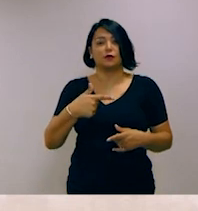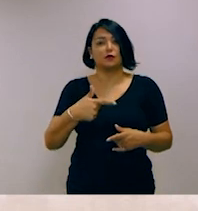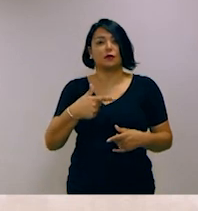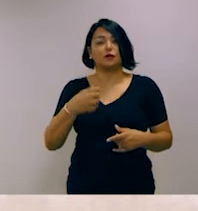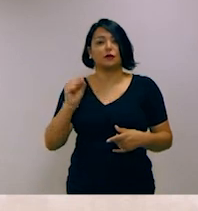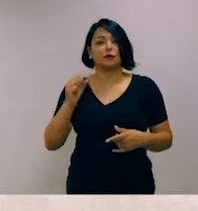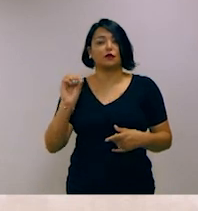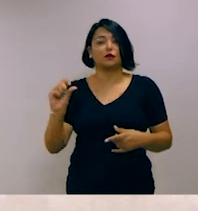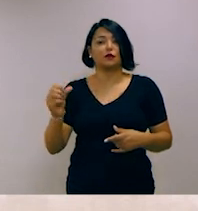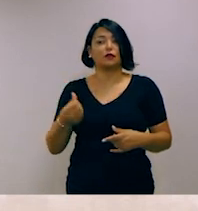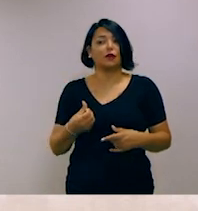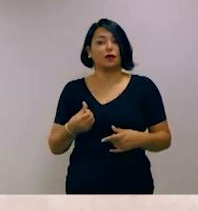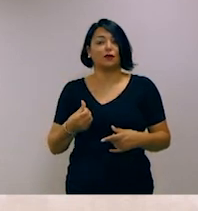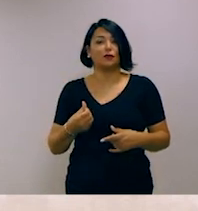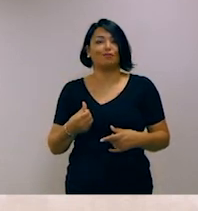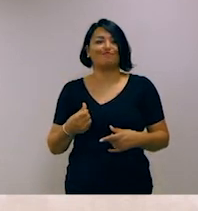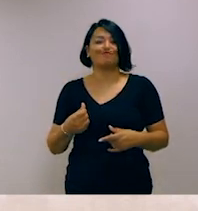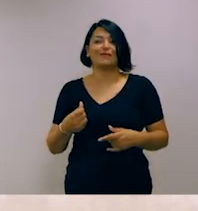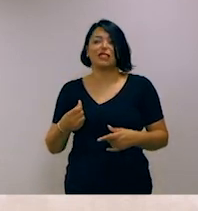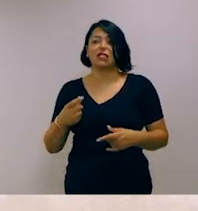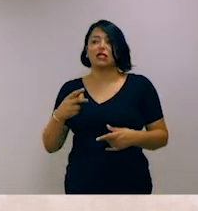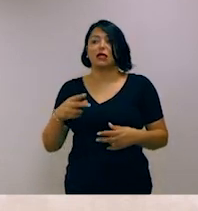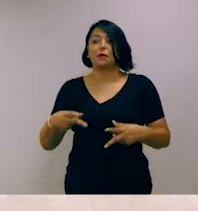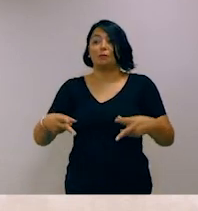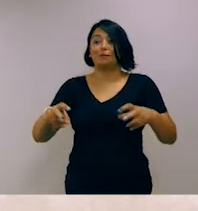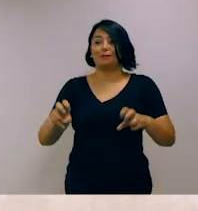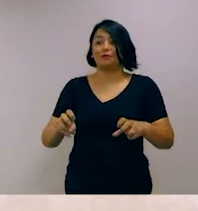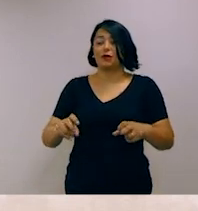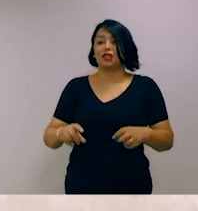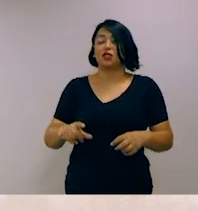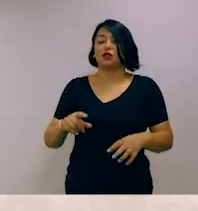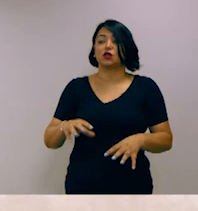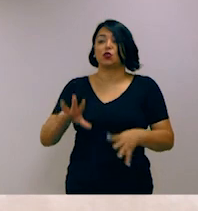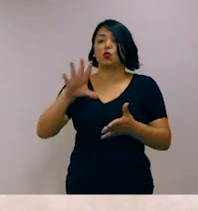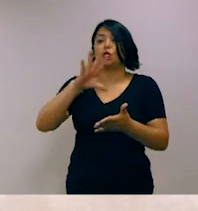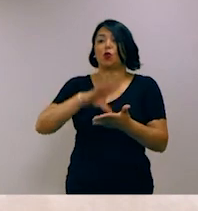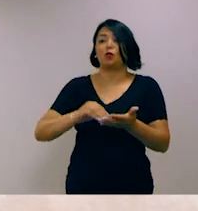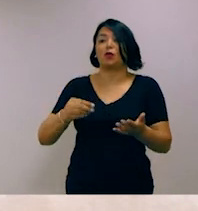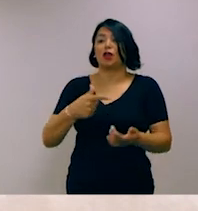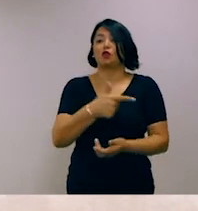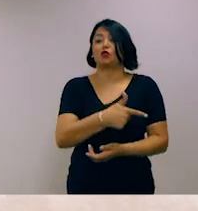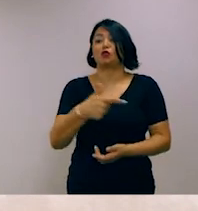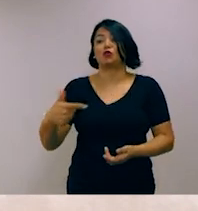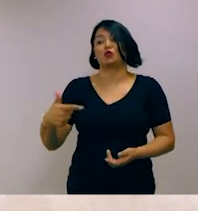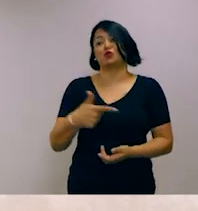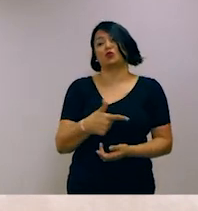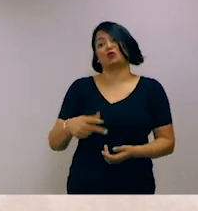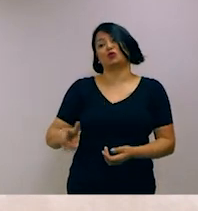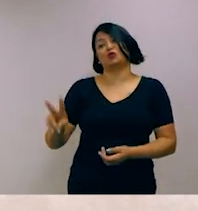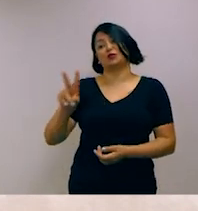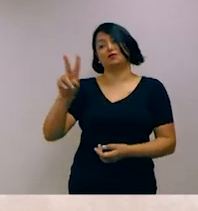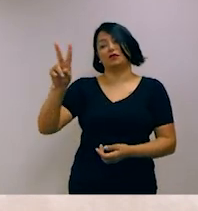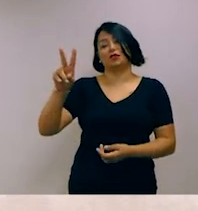6,286 petitions, around 50% of them were doubles or